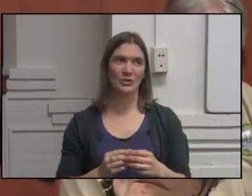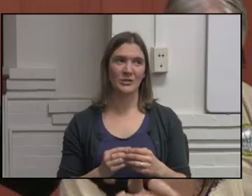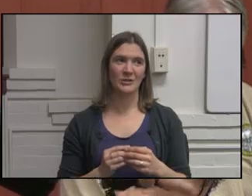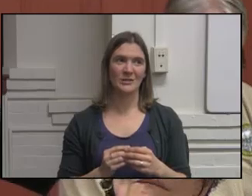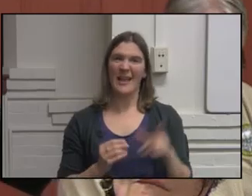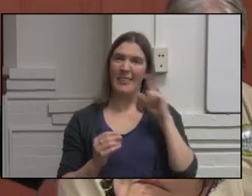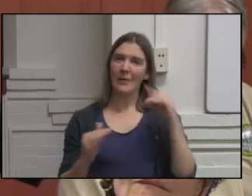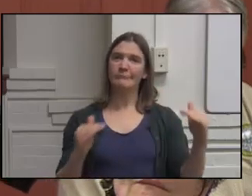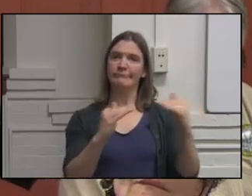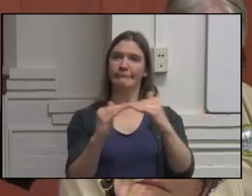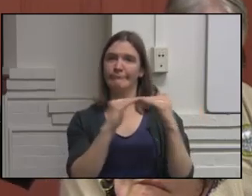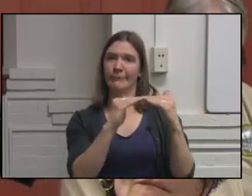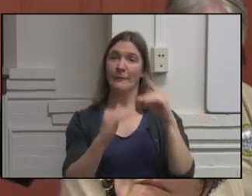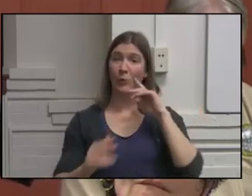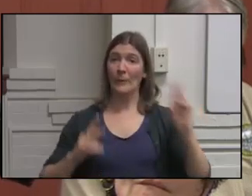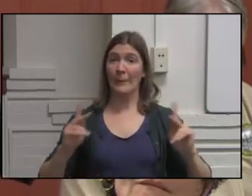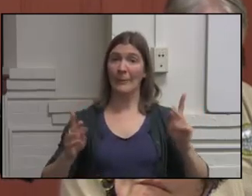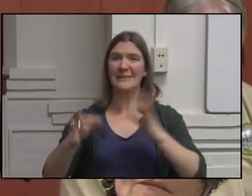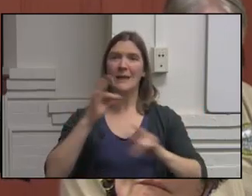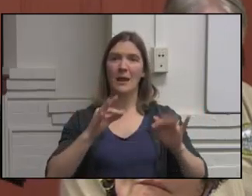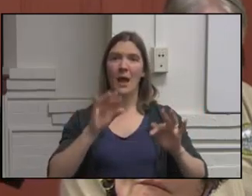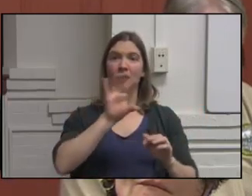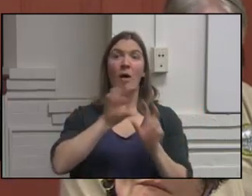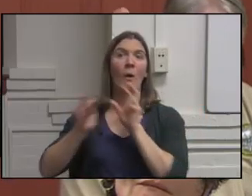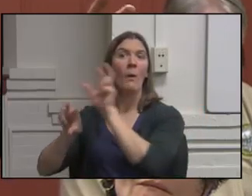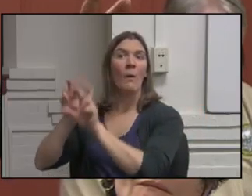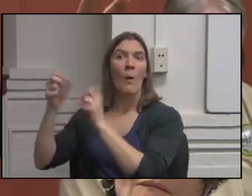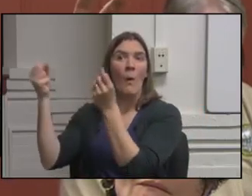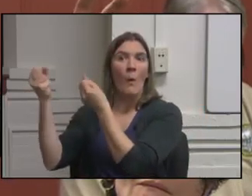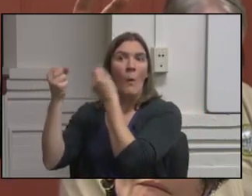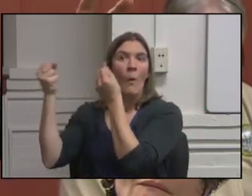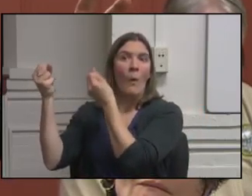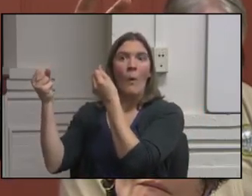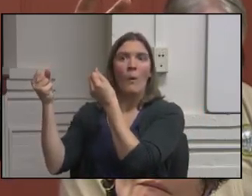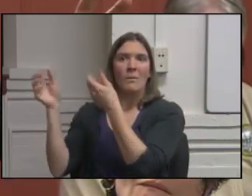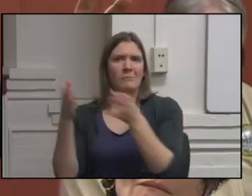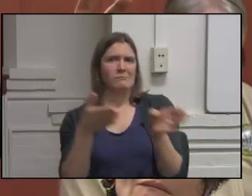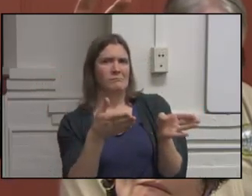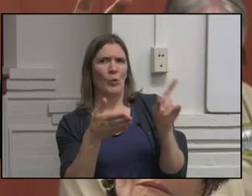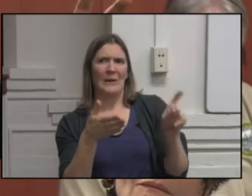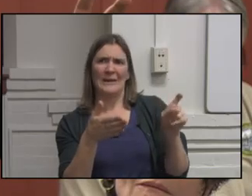economic equality, rather than us have to